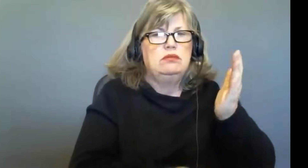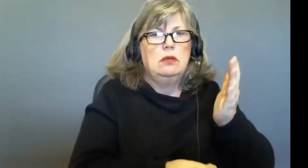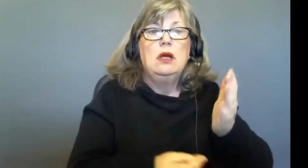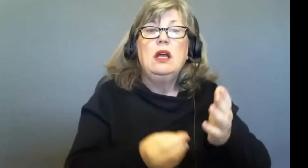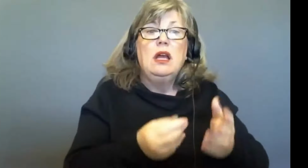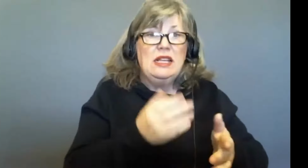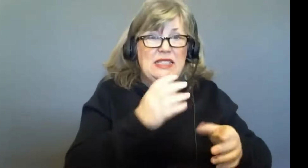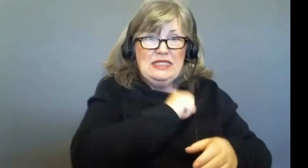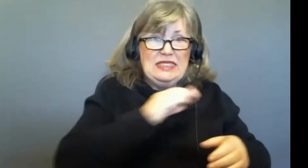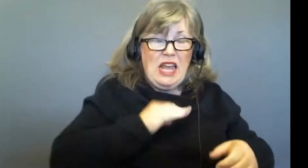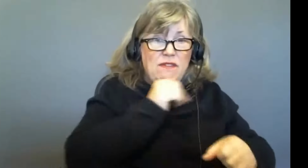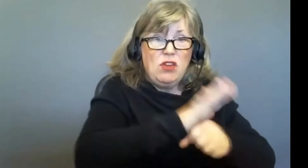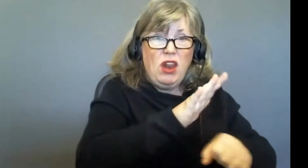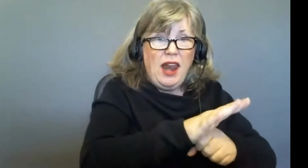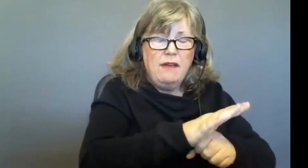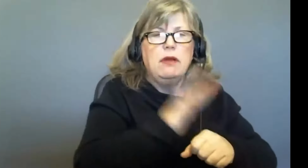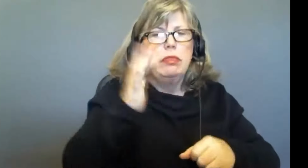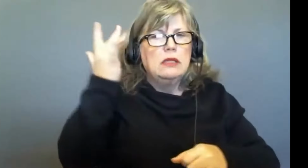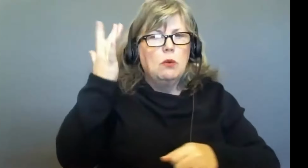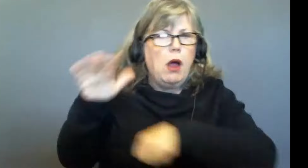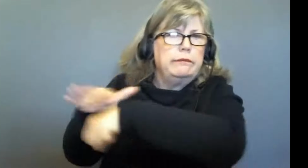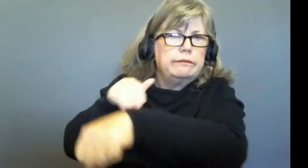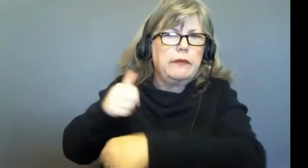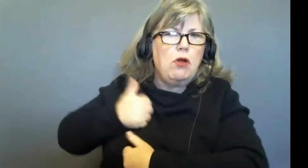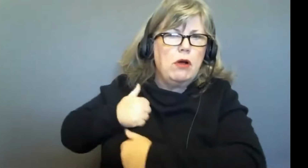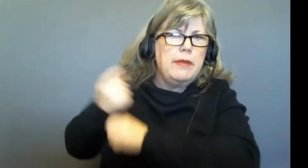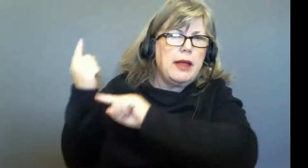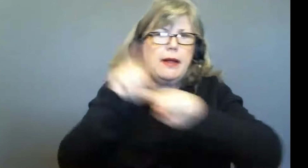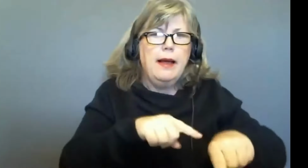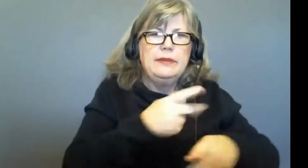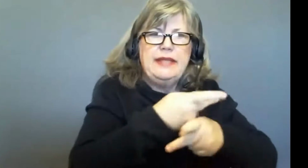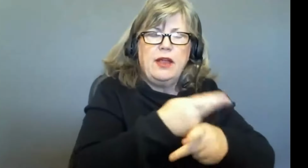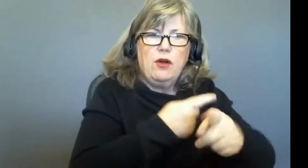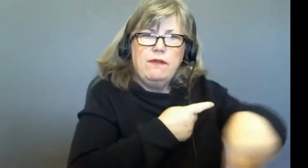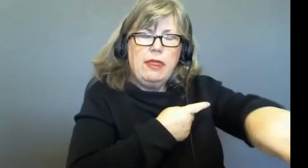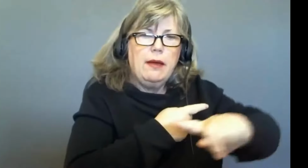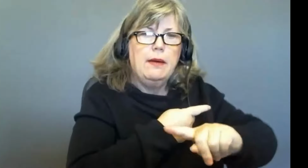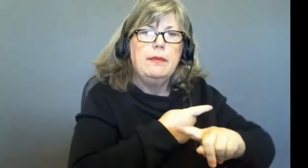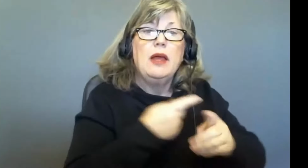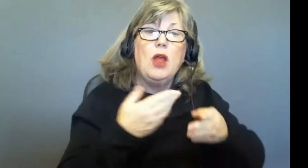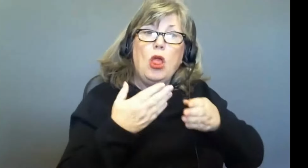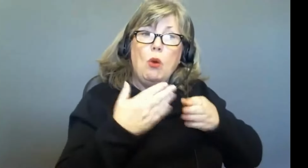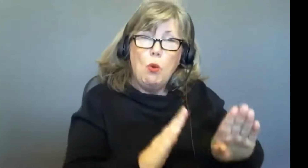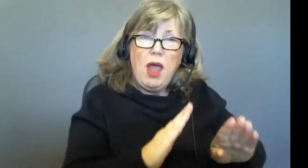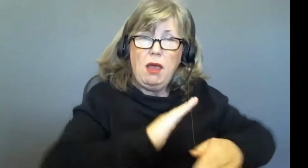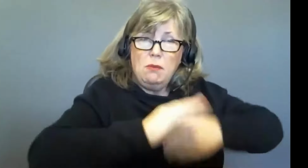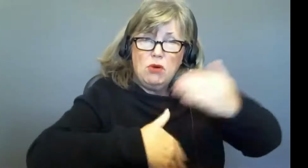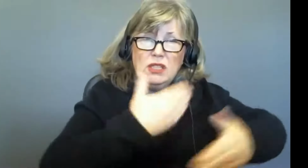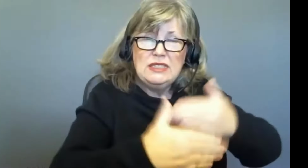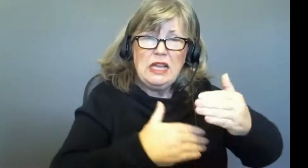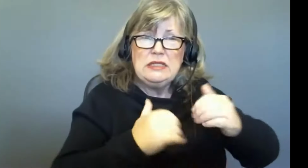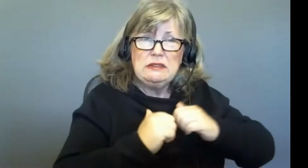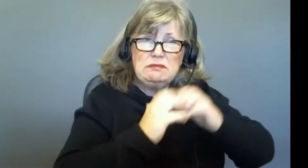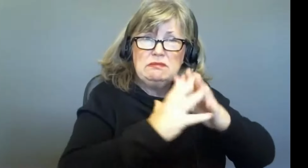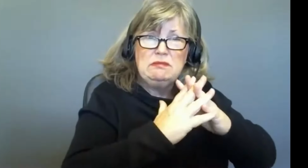came in. And regarding the way that the measures were implemented, well,